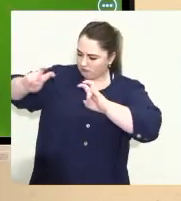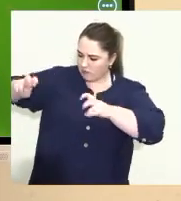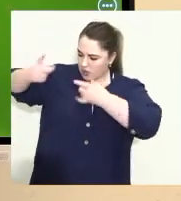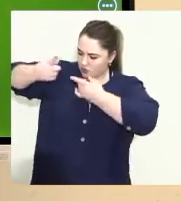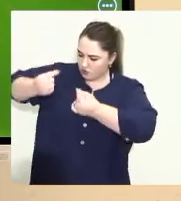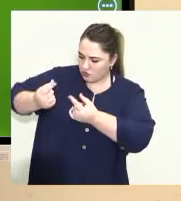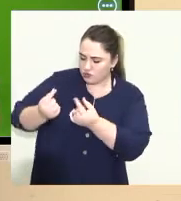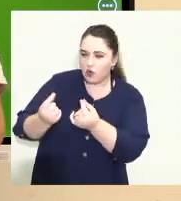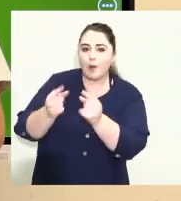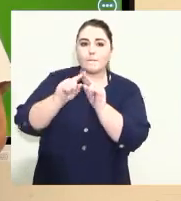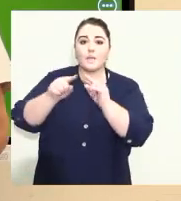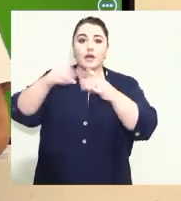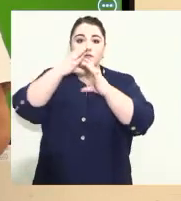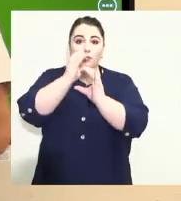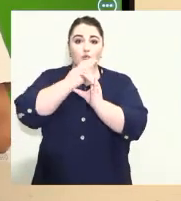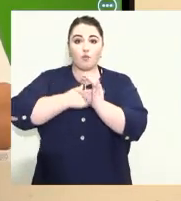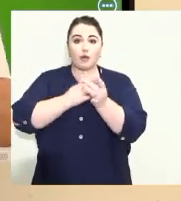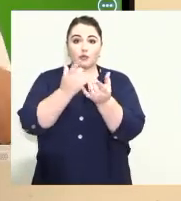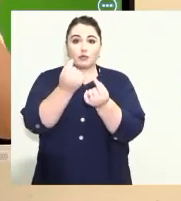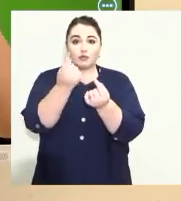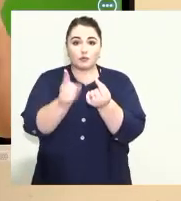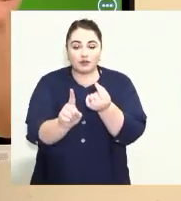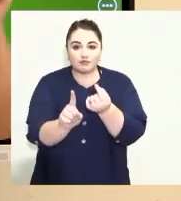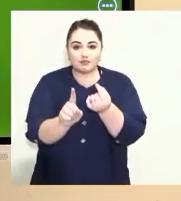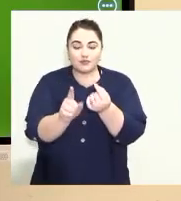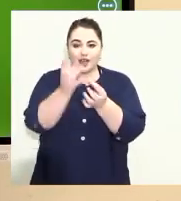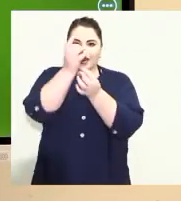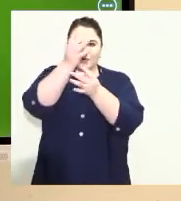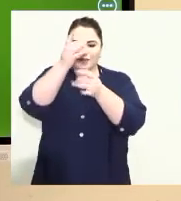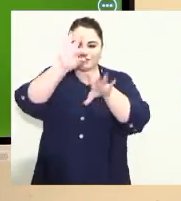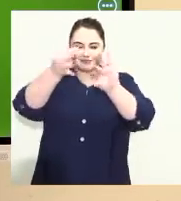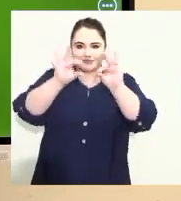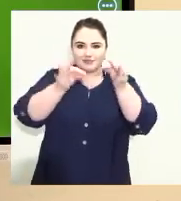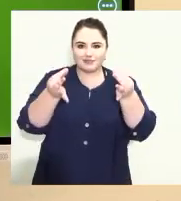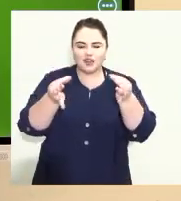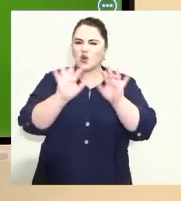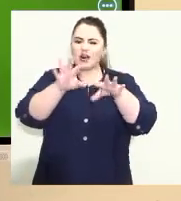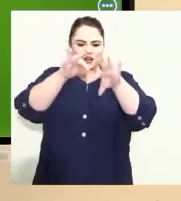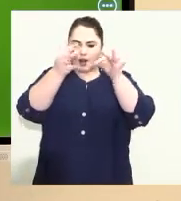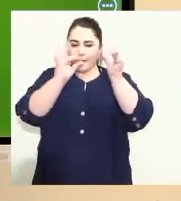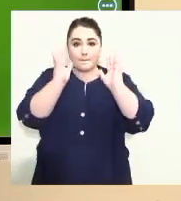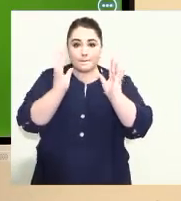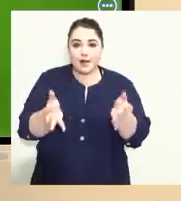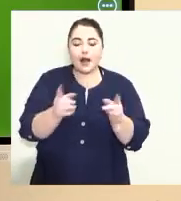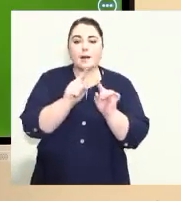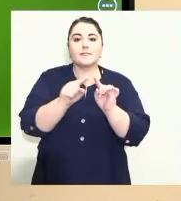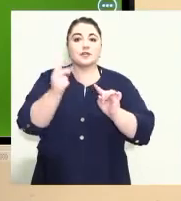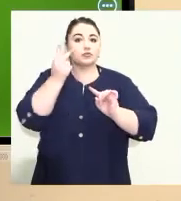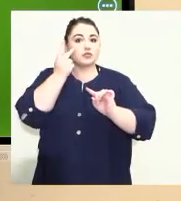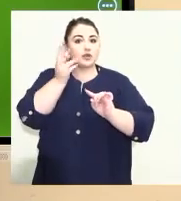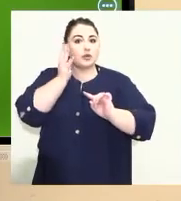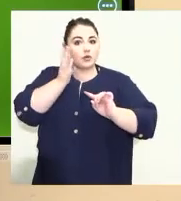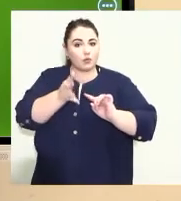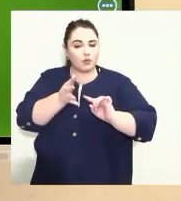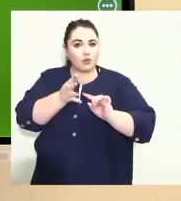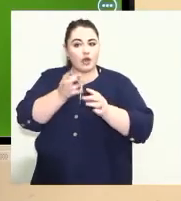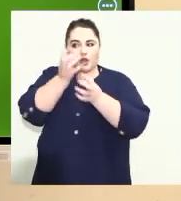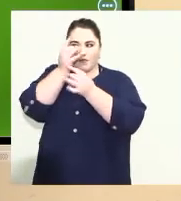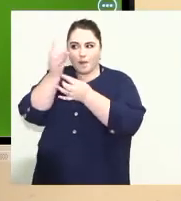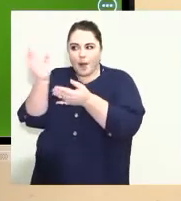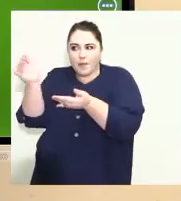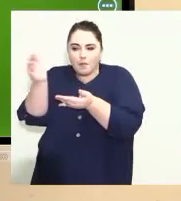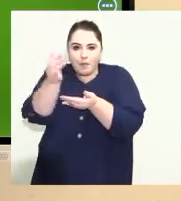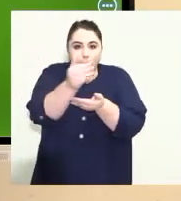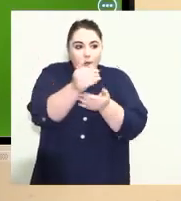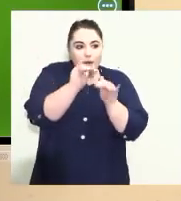it, but in the end, you need to be able to interpret the graph. Not only interpret it, but we're going to see the logical collecting